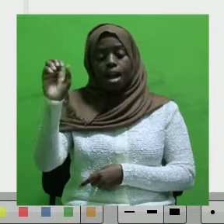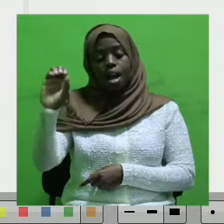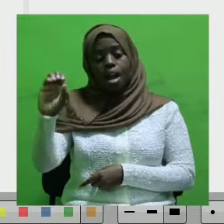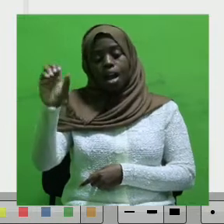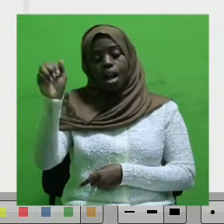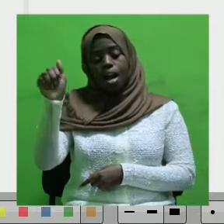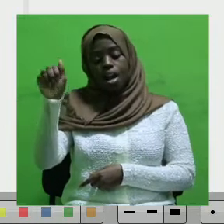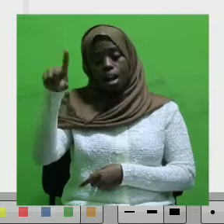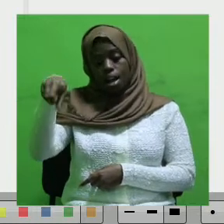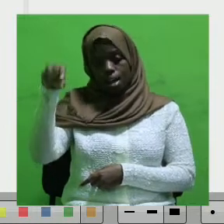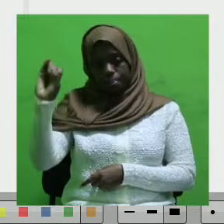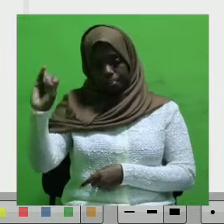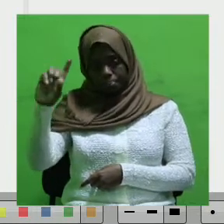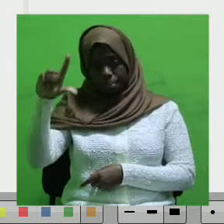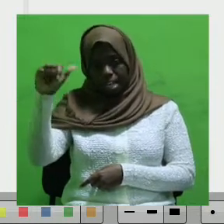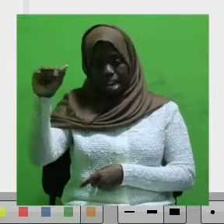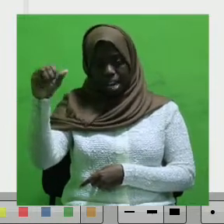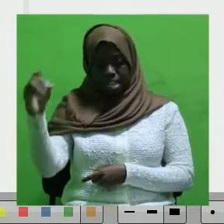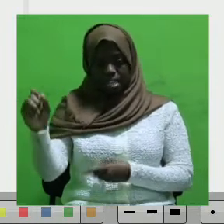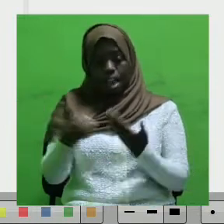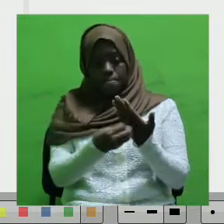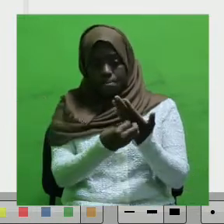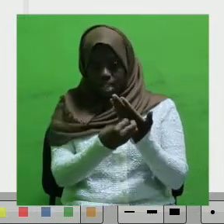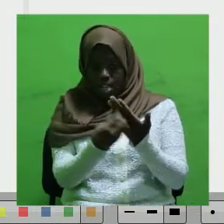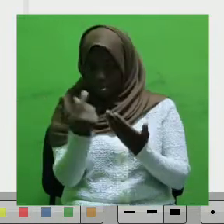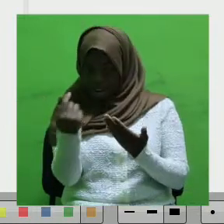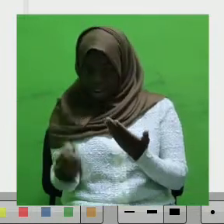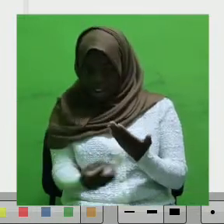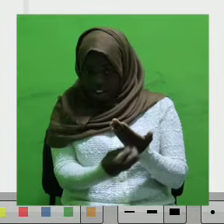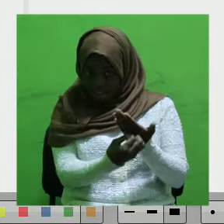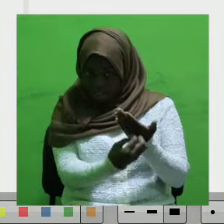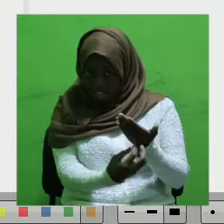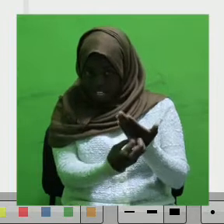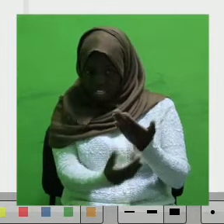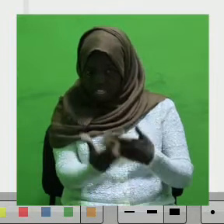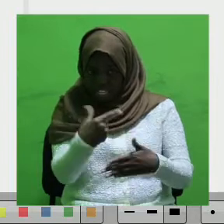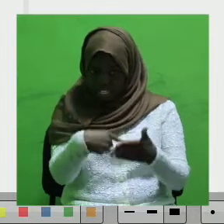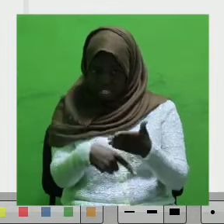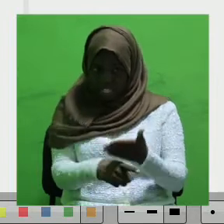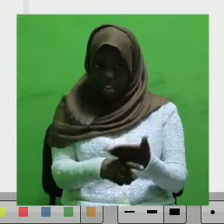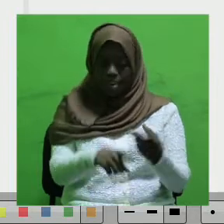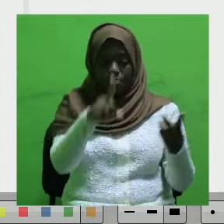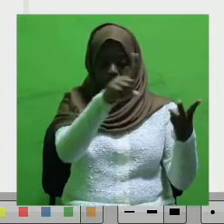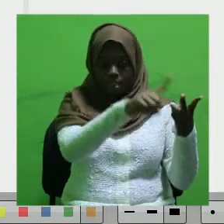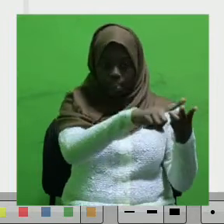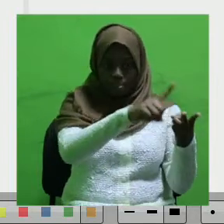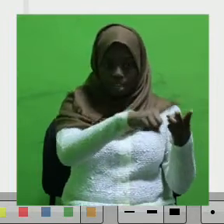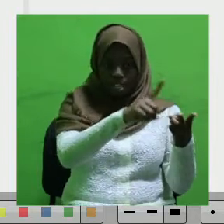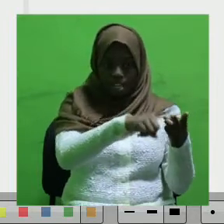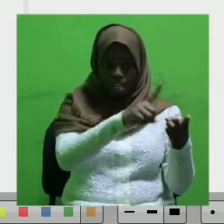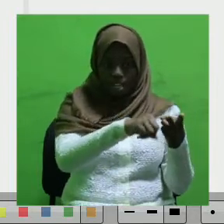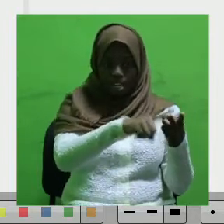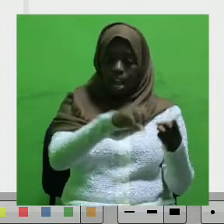enter, in which blood enters and is filtered inside there. Then we have the